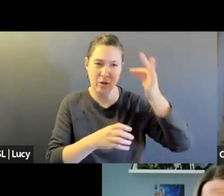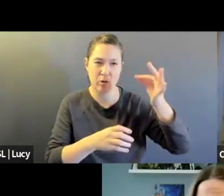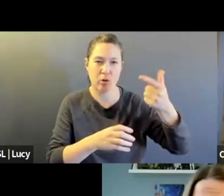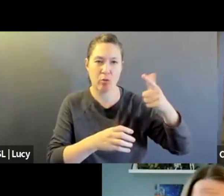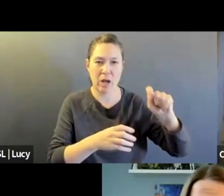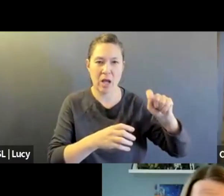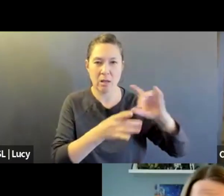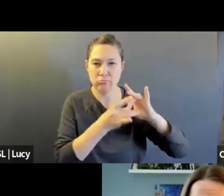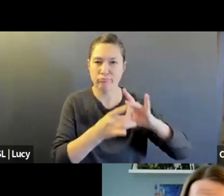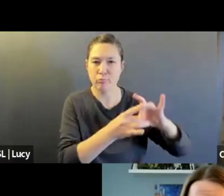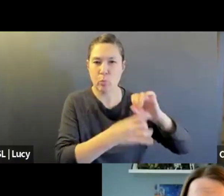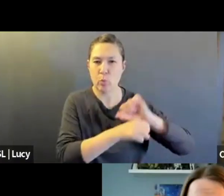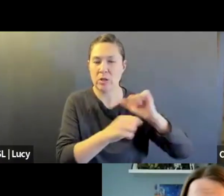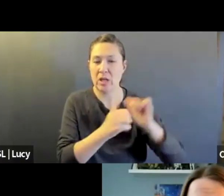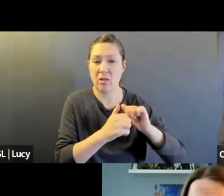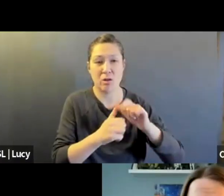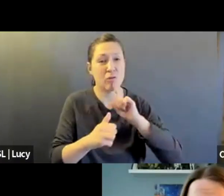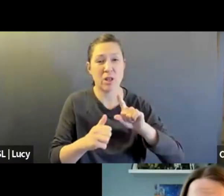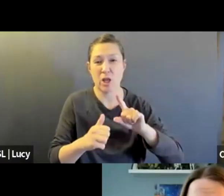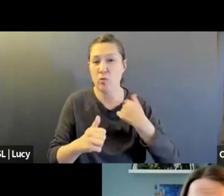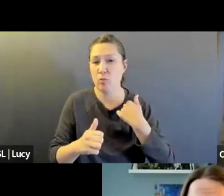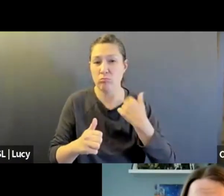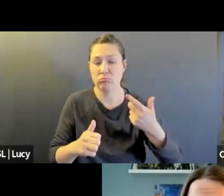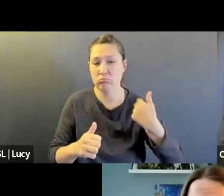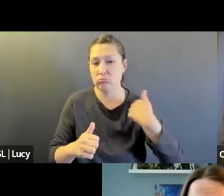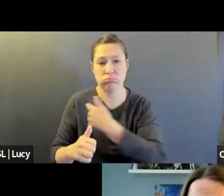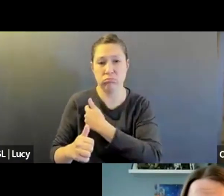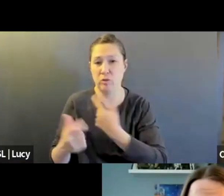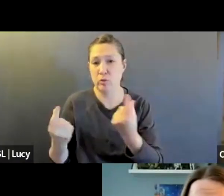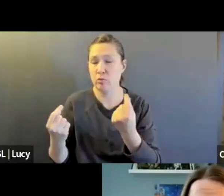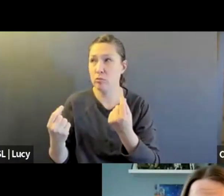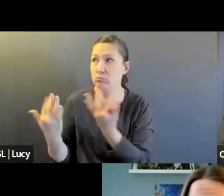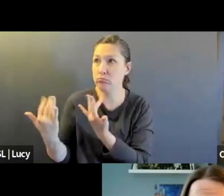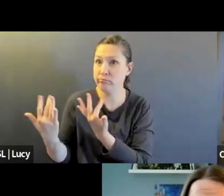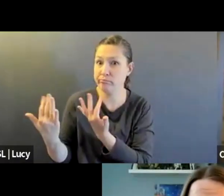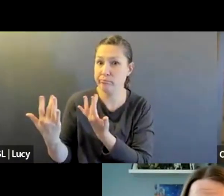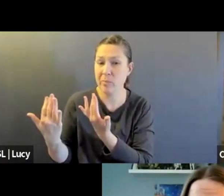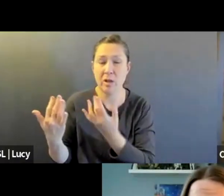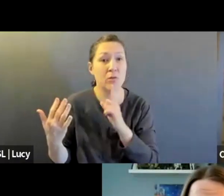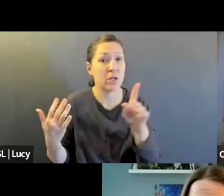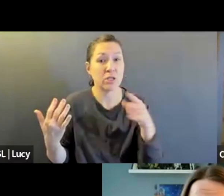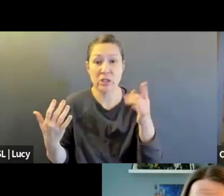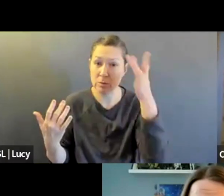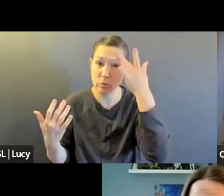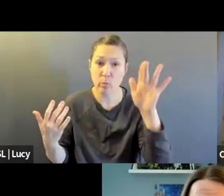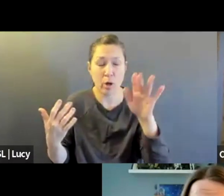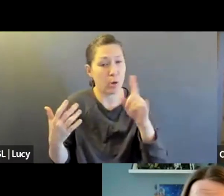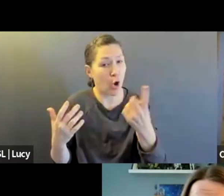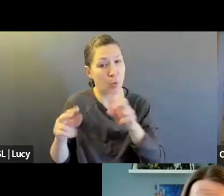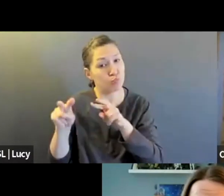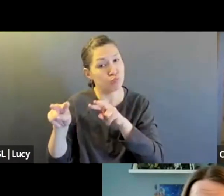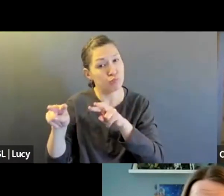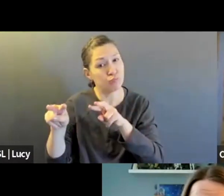don't know. It's kind of a wait and see. And our approach has been to be smart, eyes open. Let's plan for if